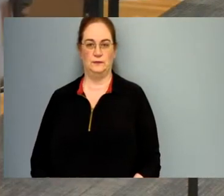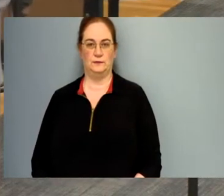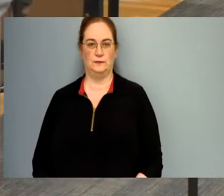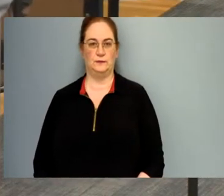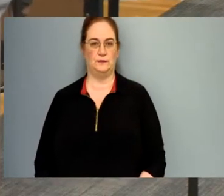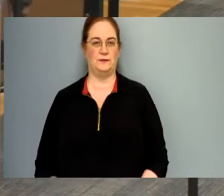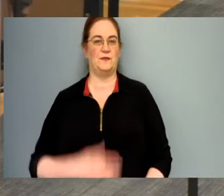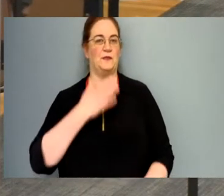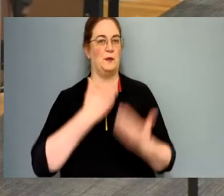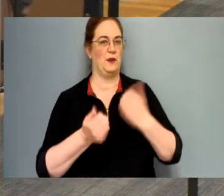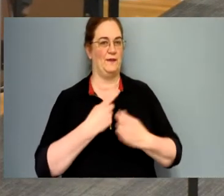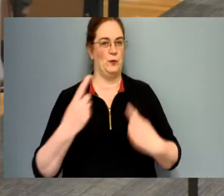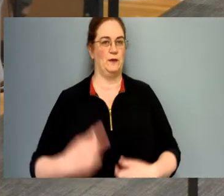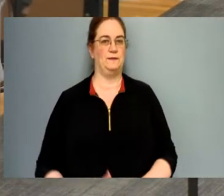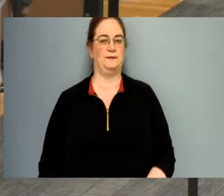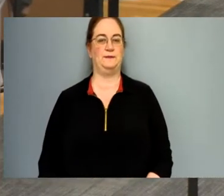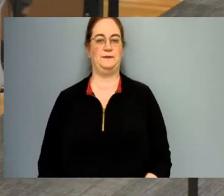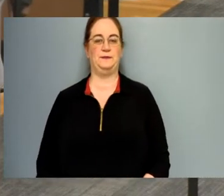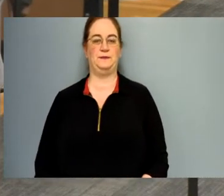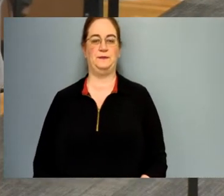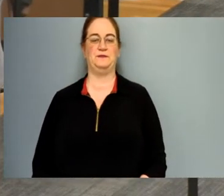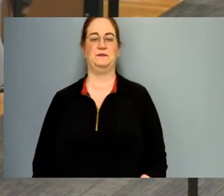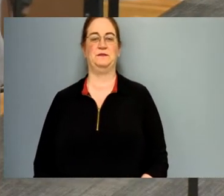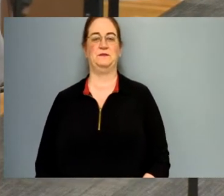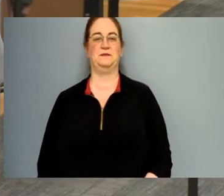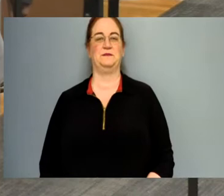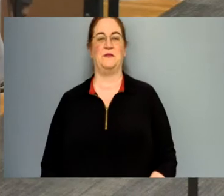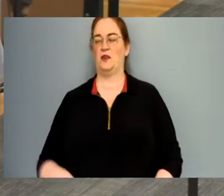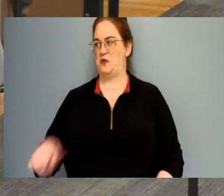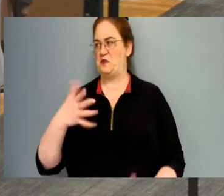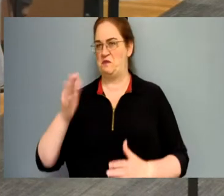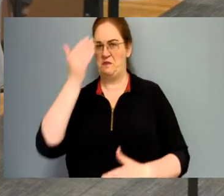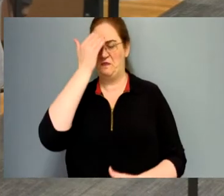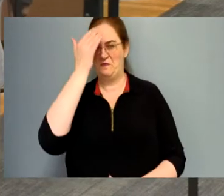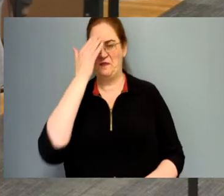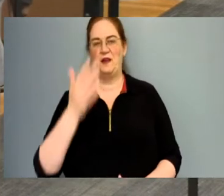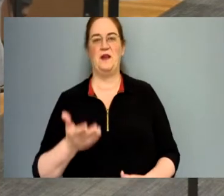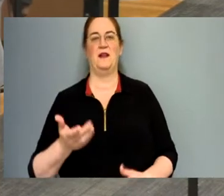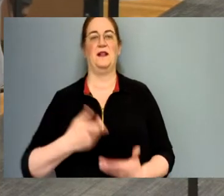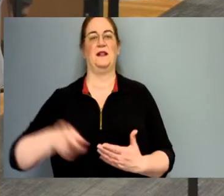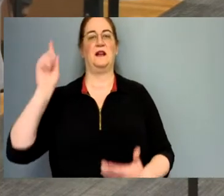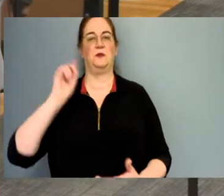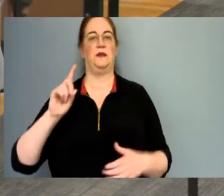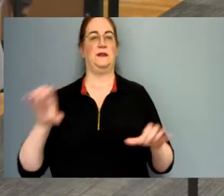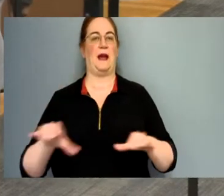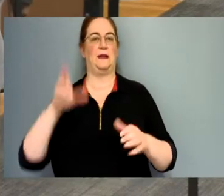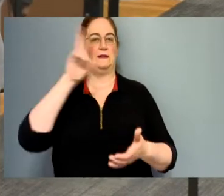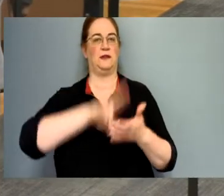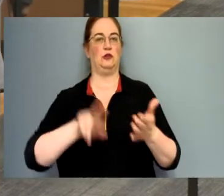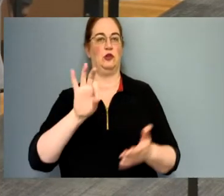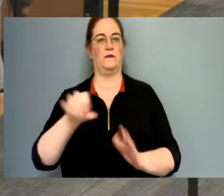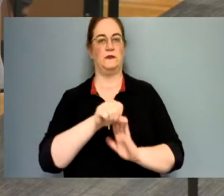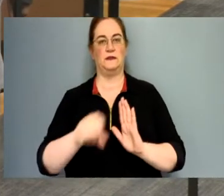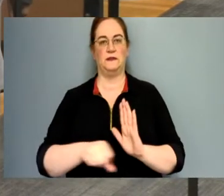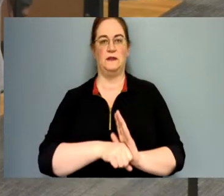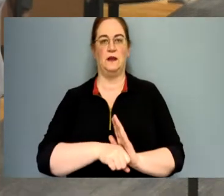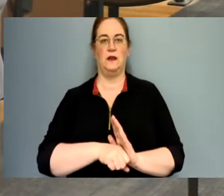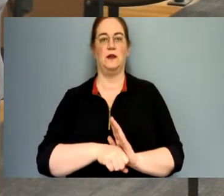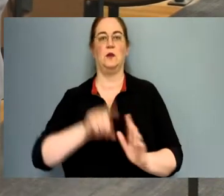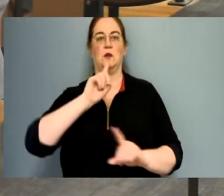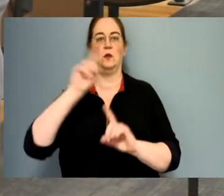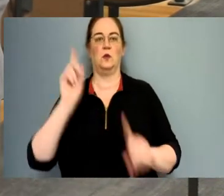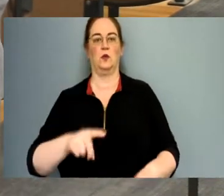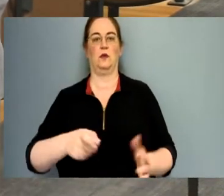Good morning, everybody. So most of you probably know, last week the acting Secretary of State ordered